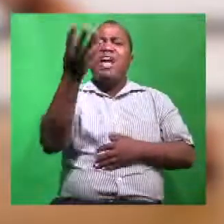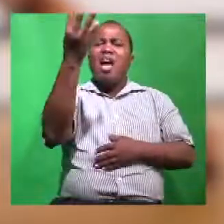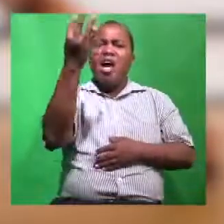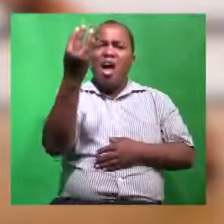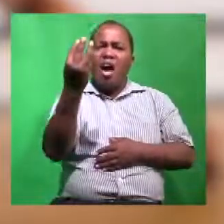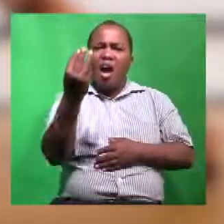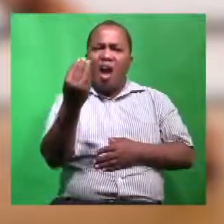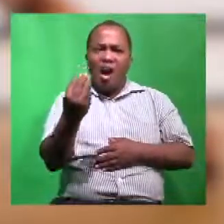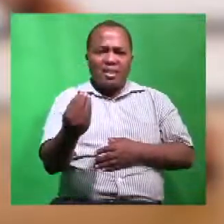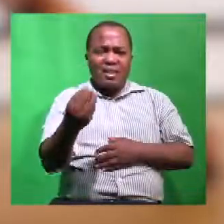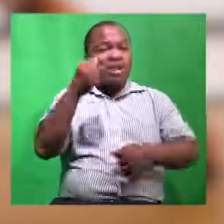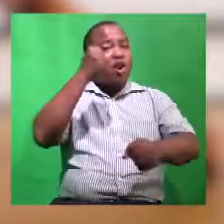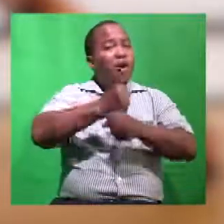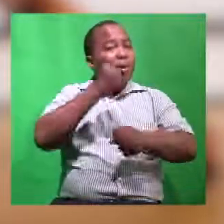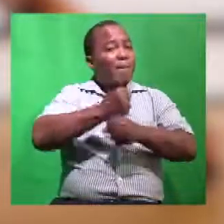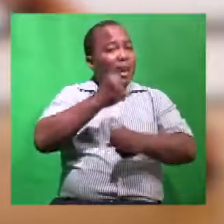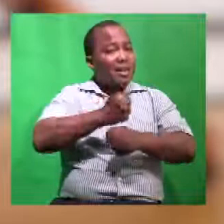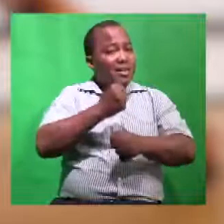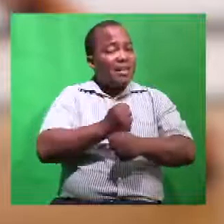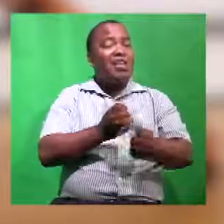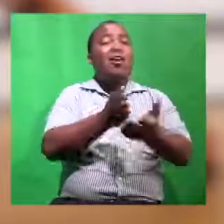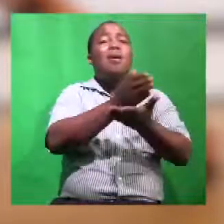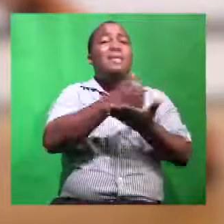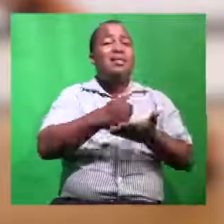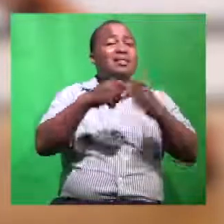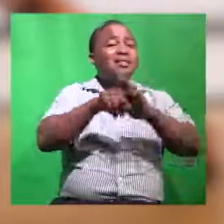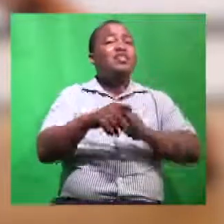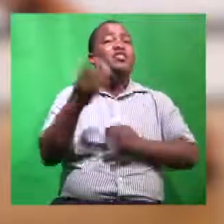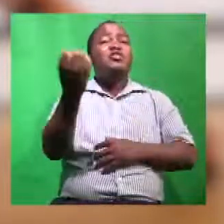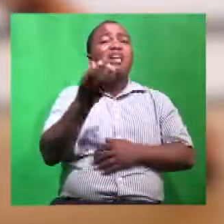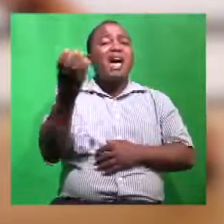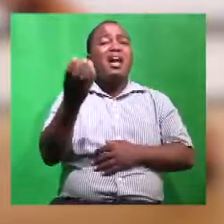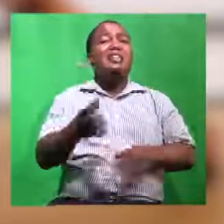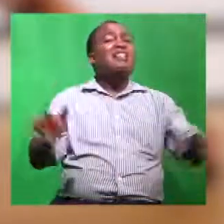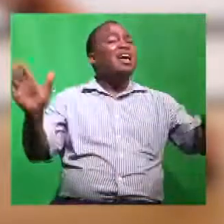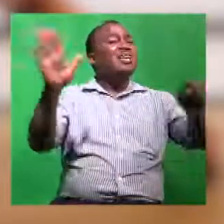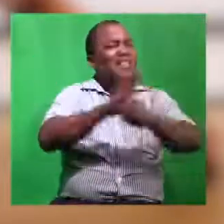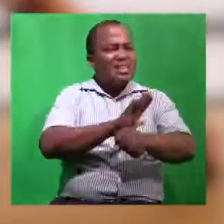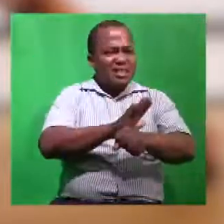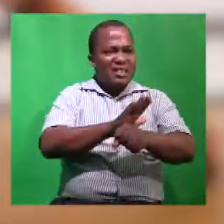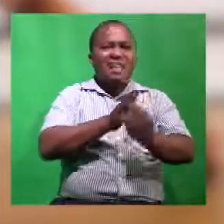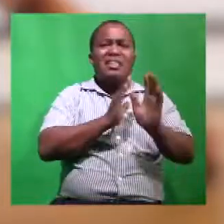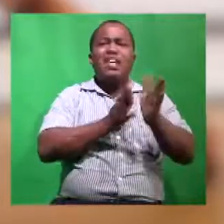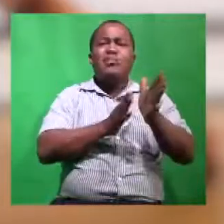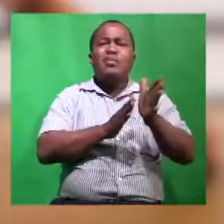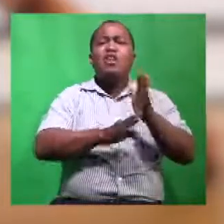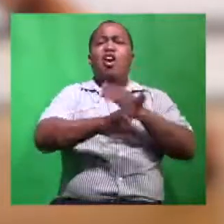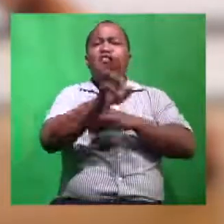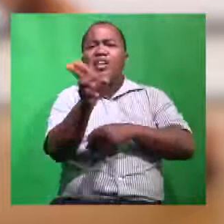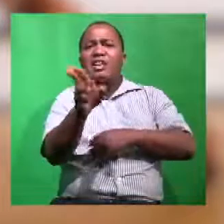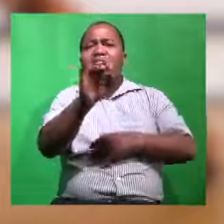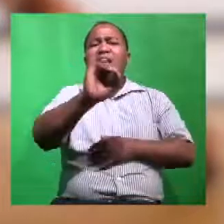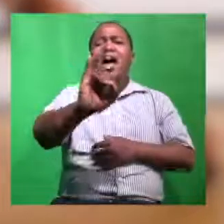inheritance is practiced in your places or in whatever societies, may increase the spread of